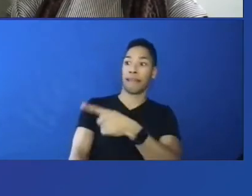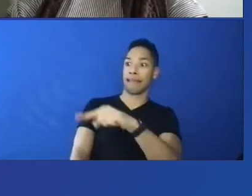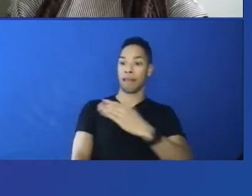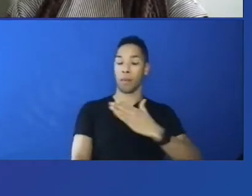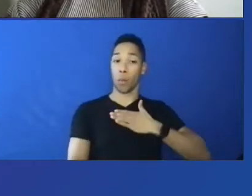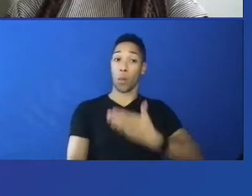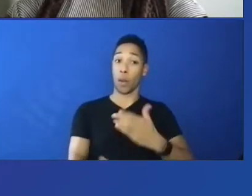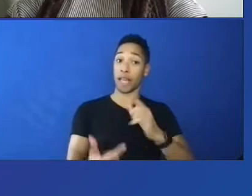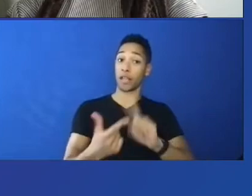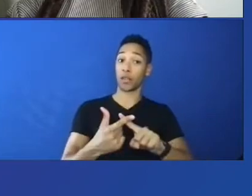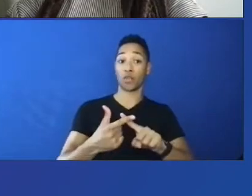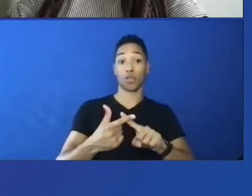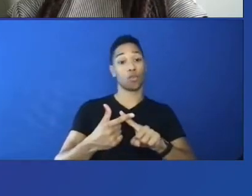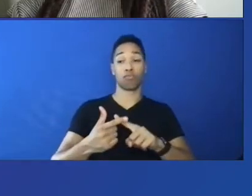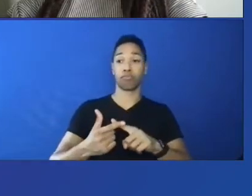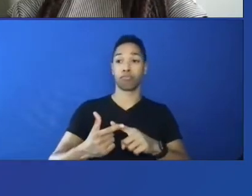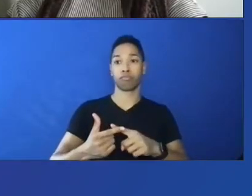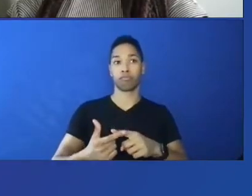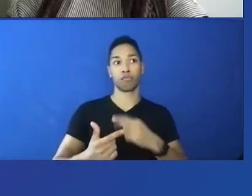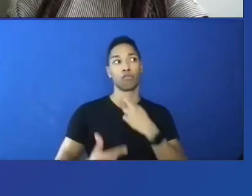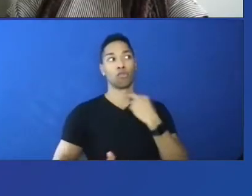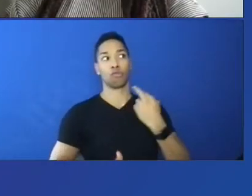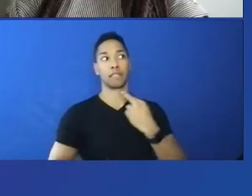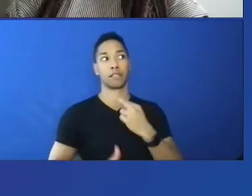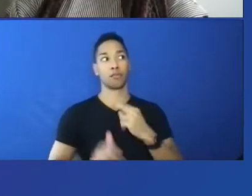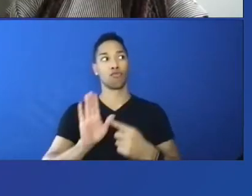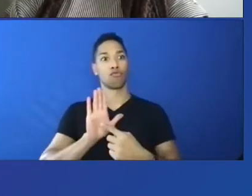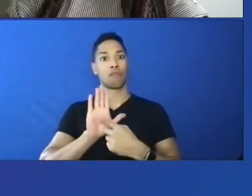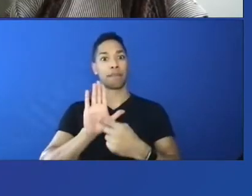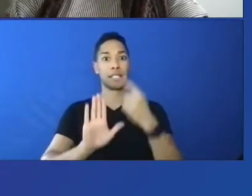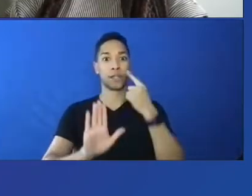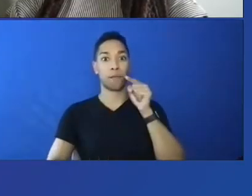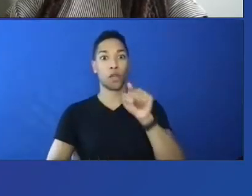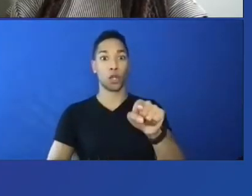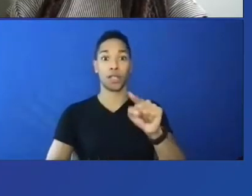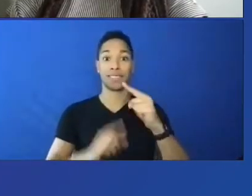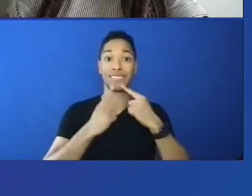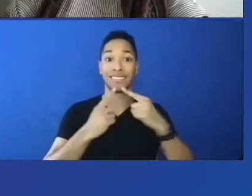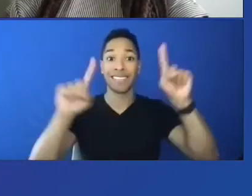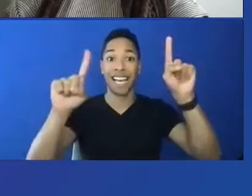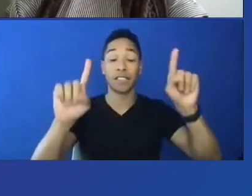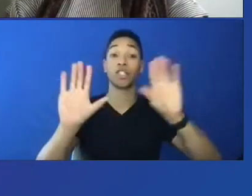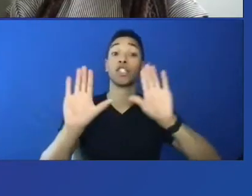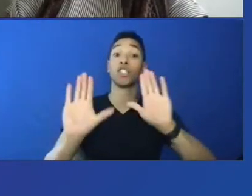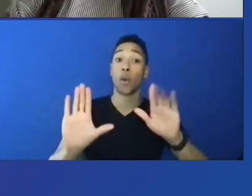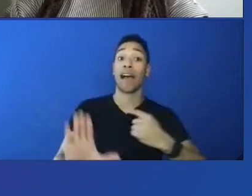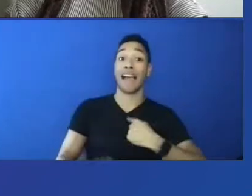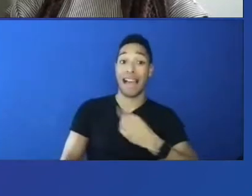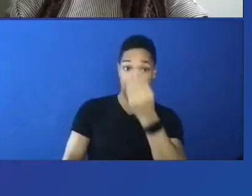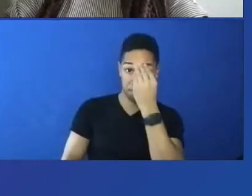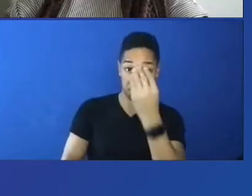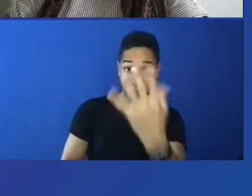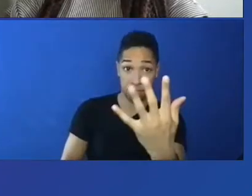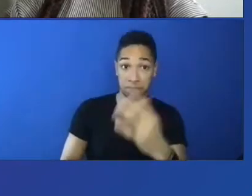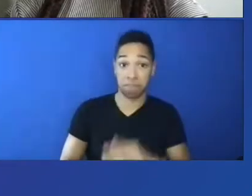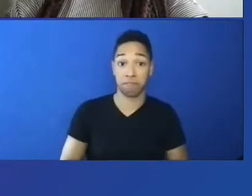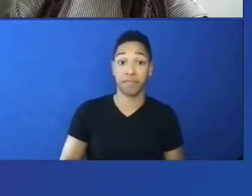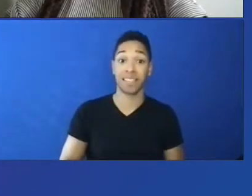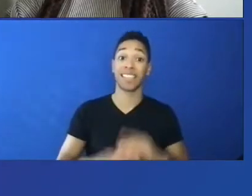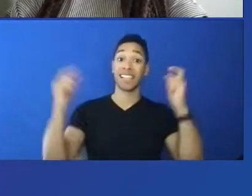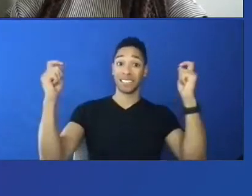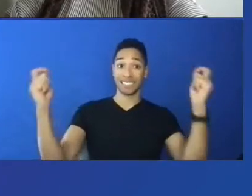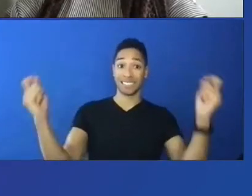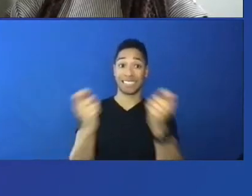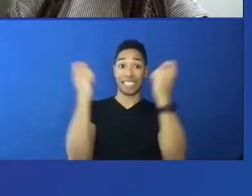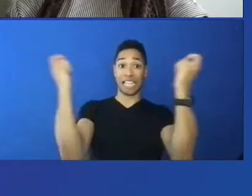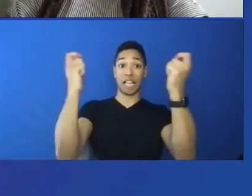willing to put their reputations on the line for your success. So what I would say is that the celebration